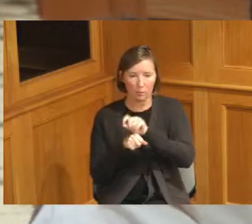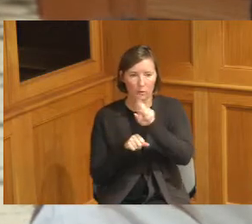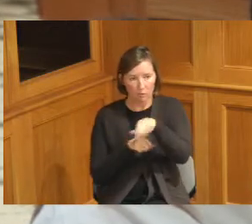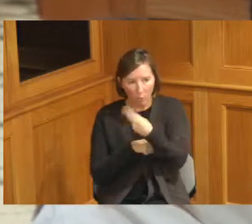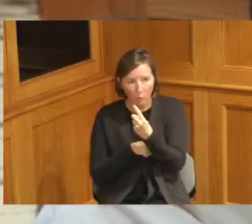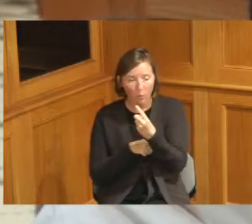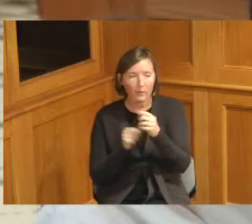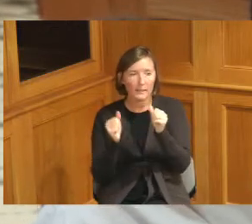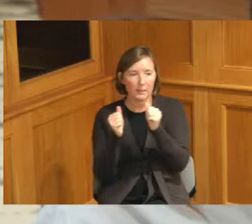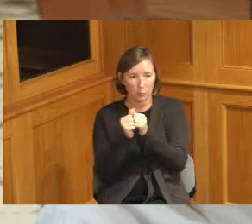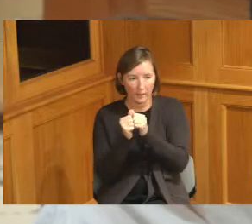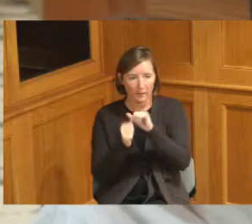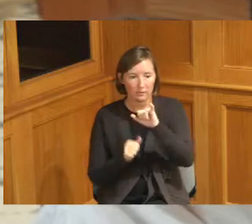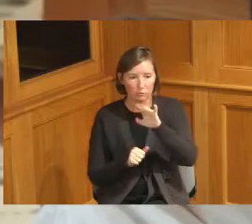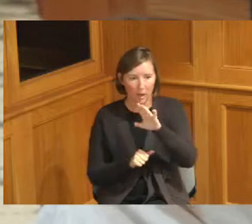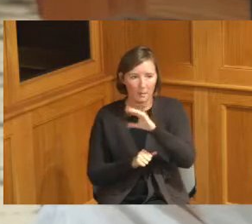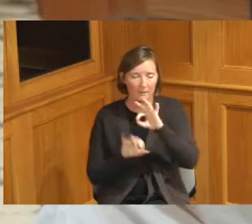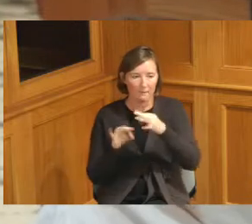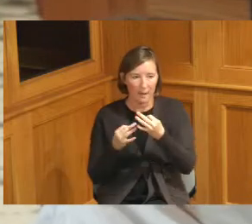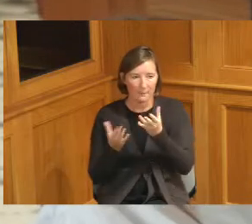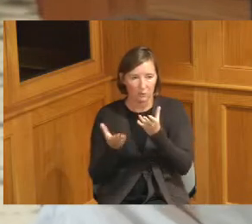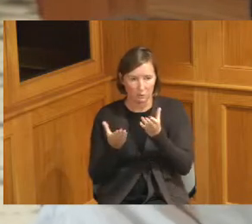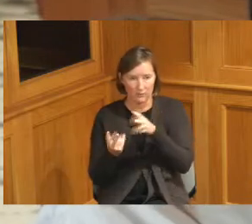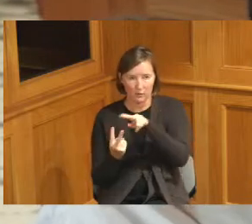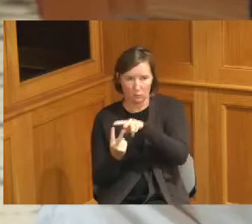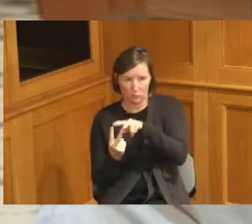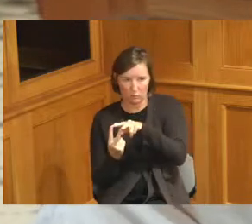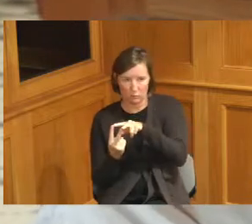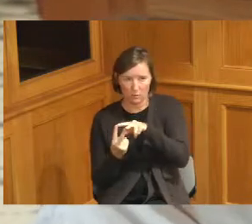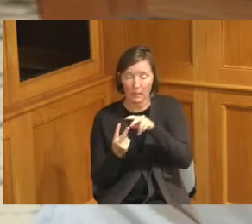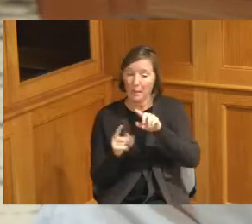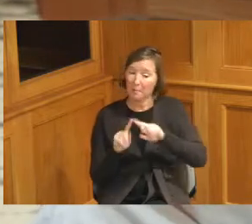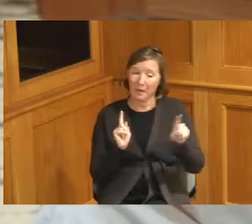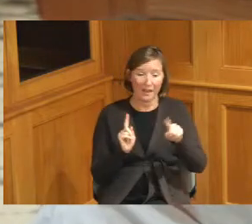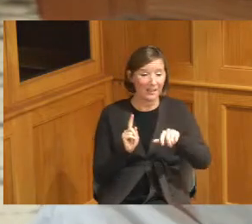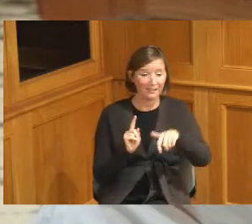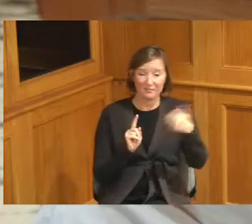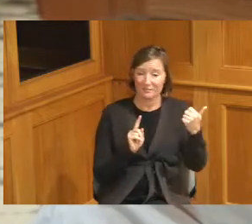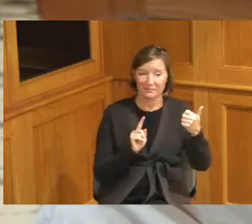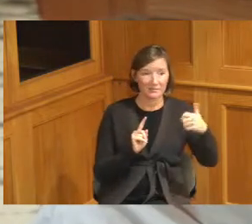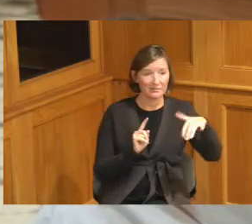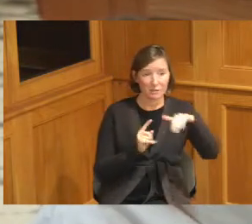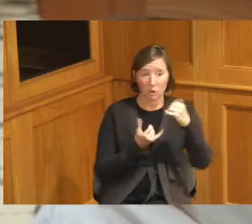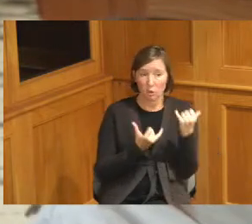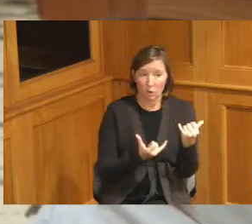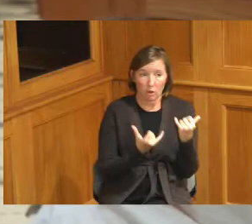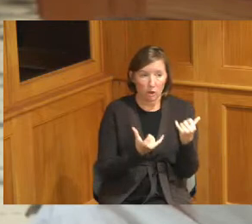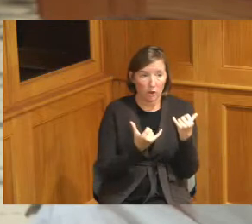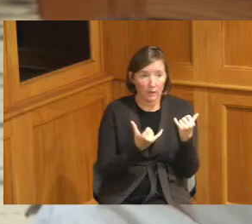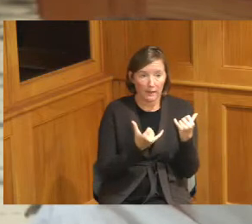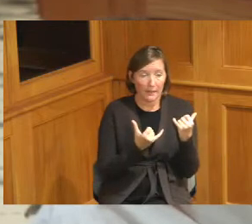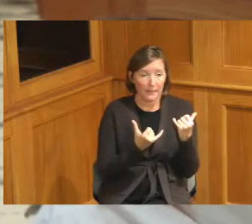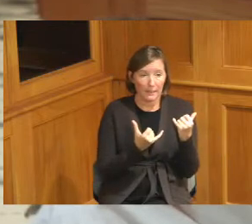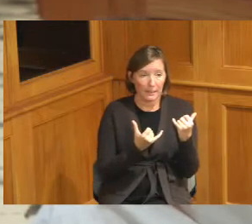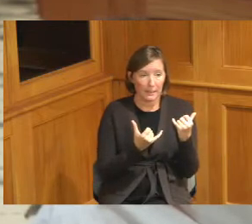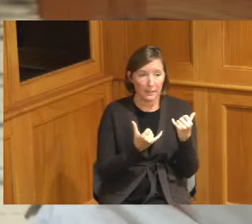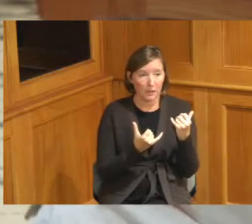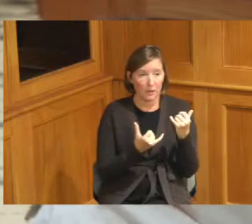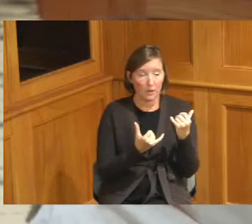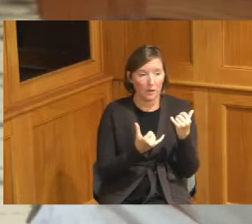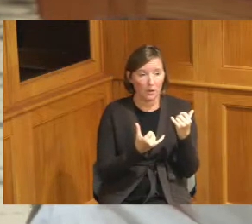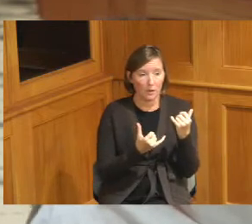exclusively at Job and Family Services. We have none over currently that work under the board,